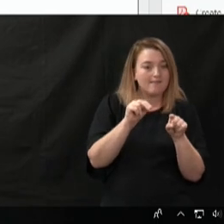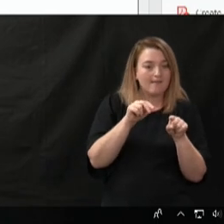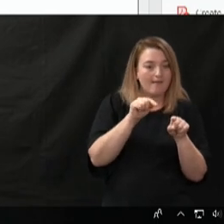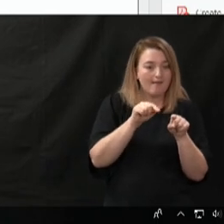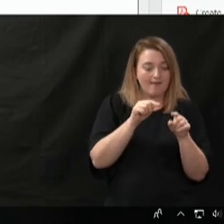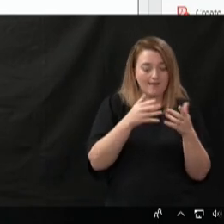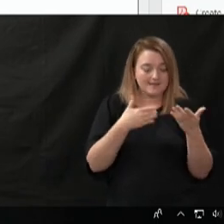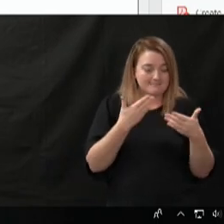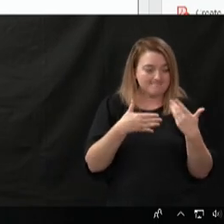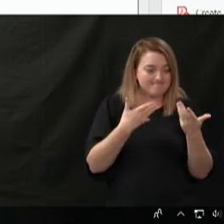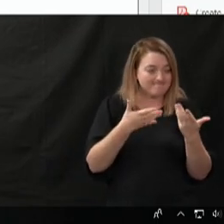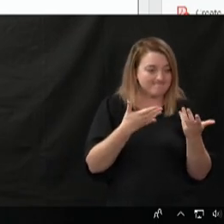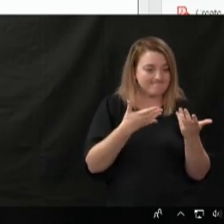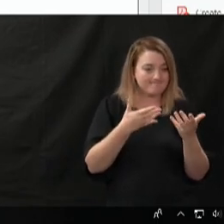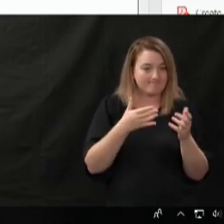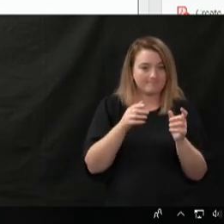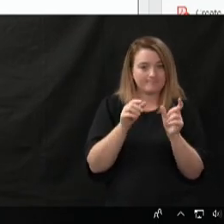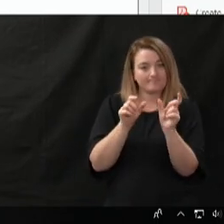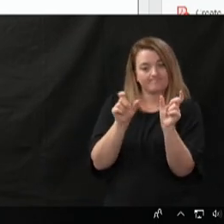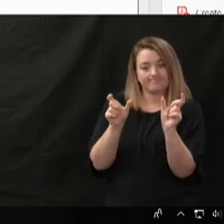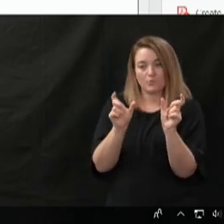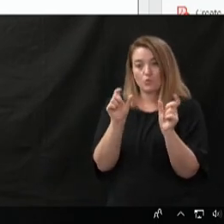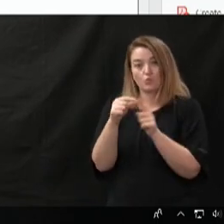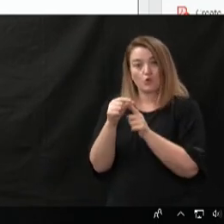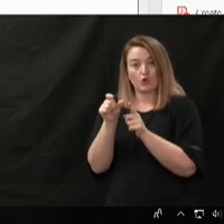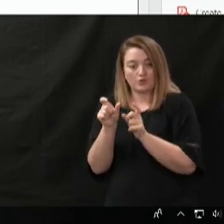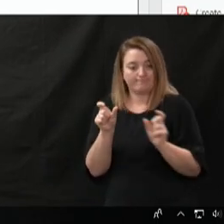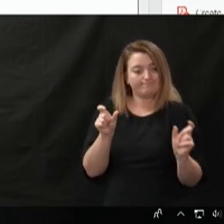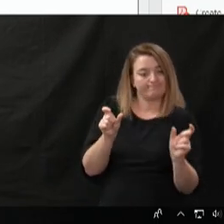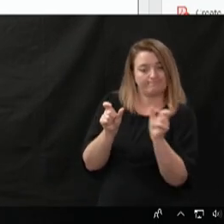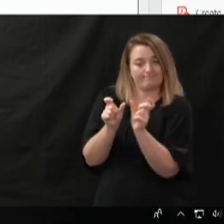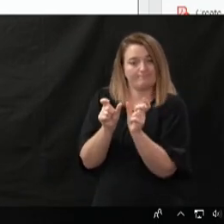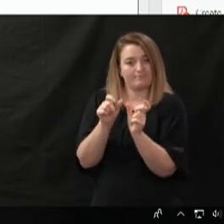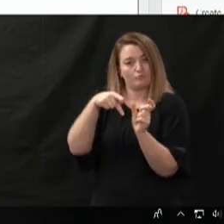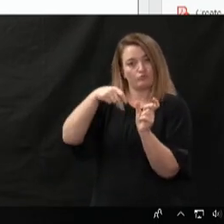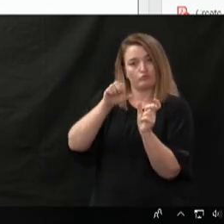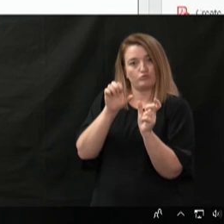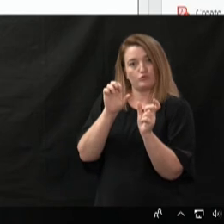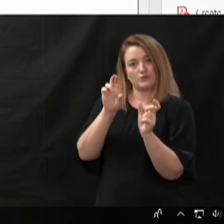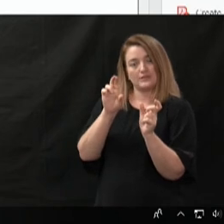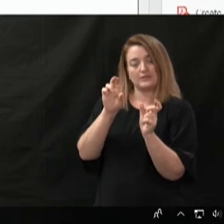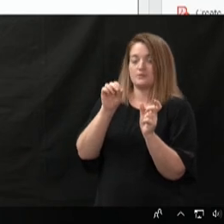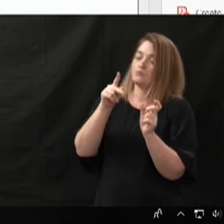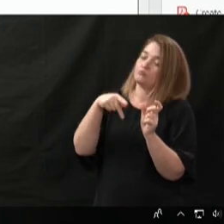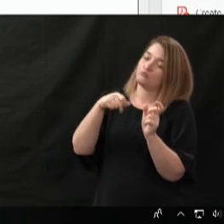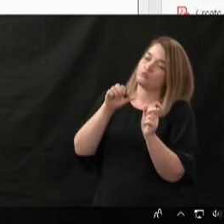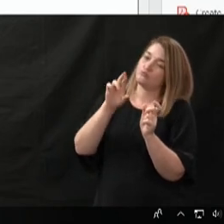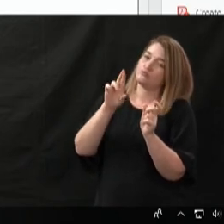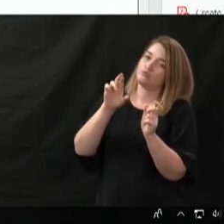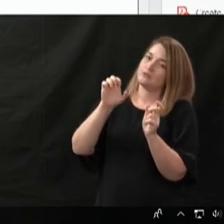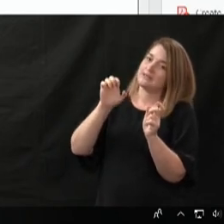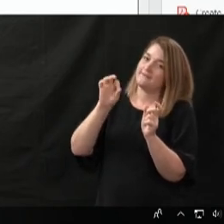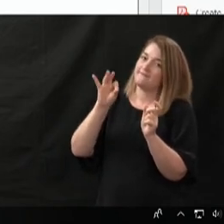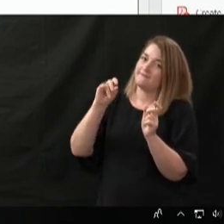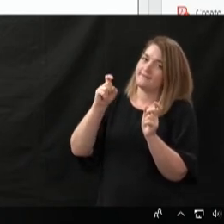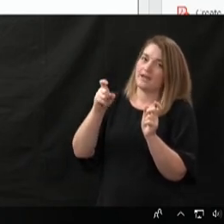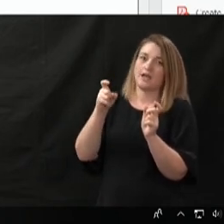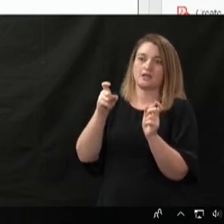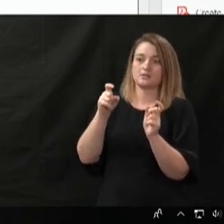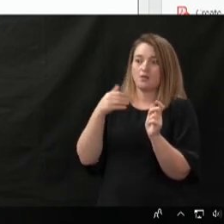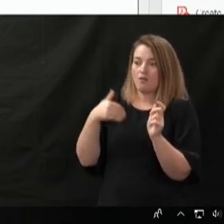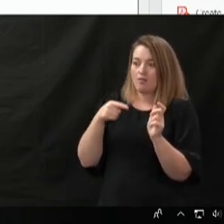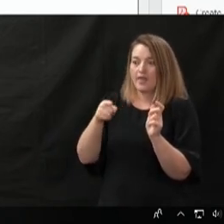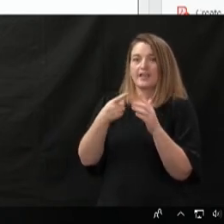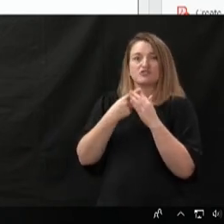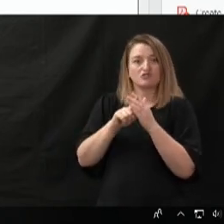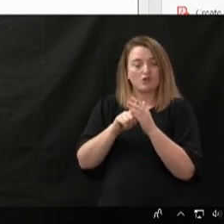putting prefixes and suffixes on words, and they began to spell so much better, and there was a